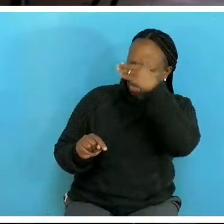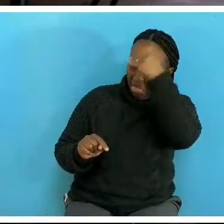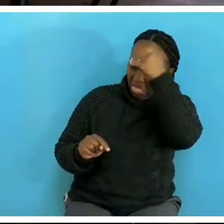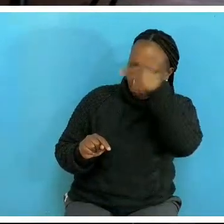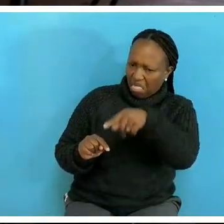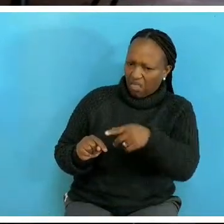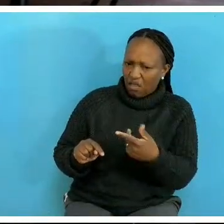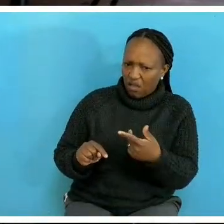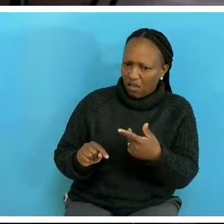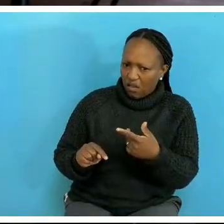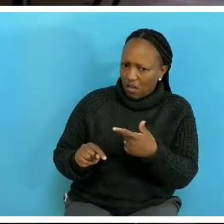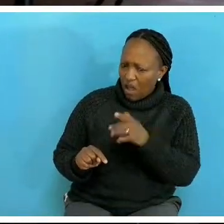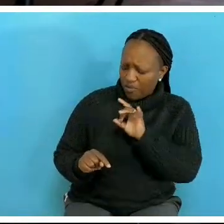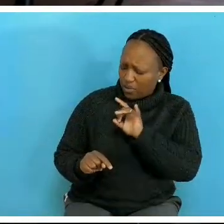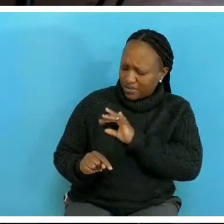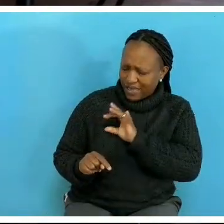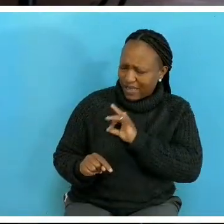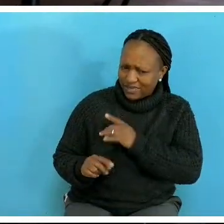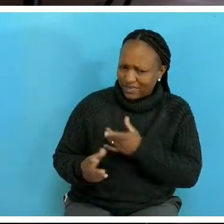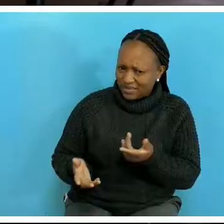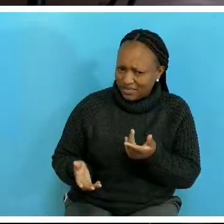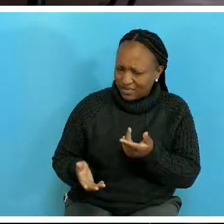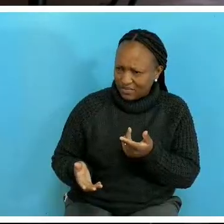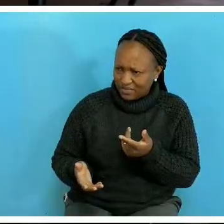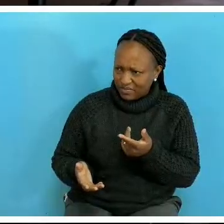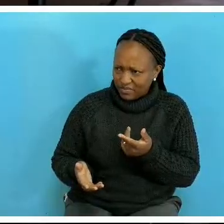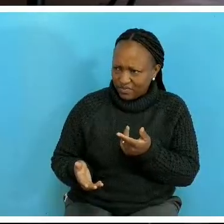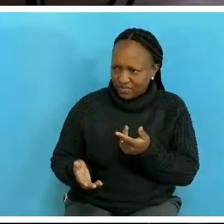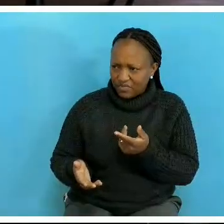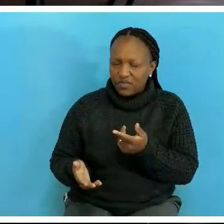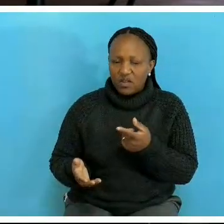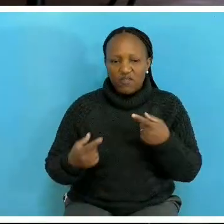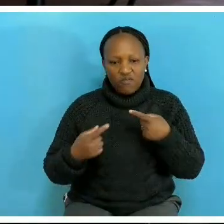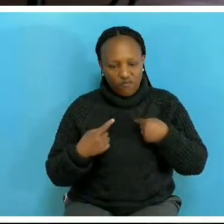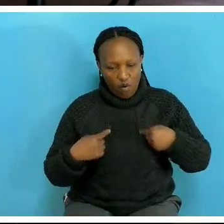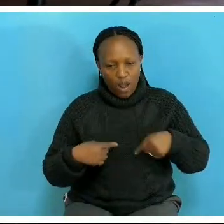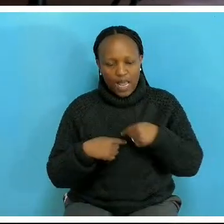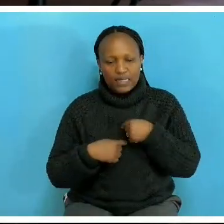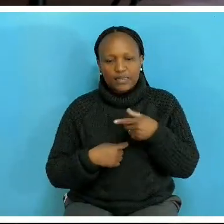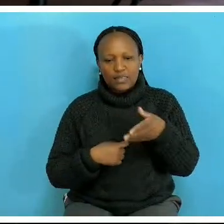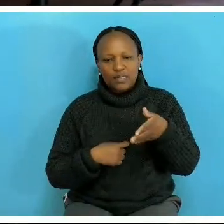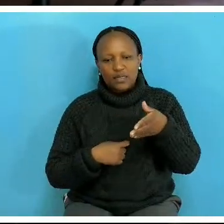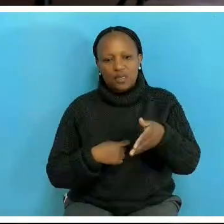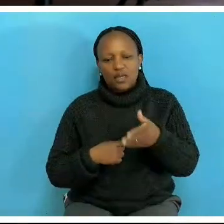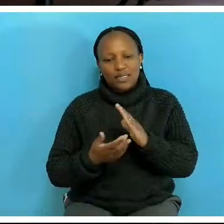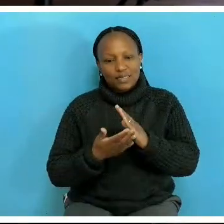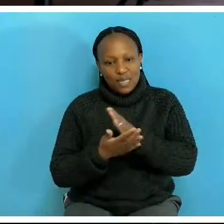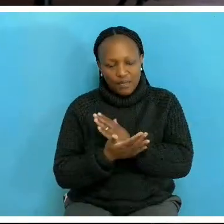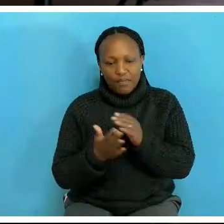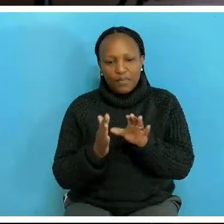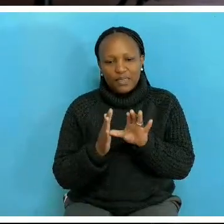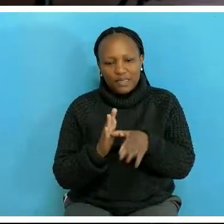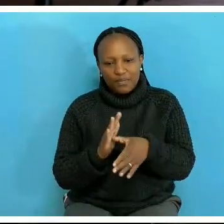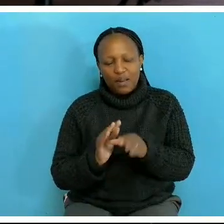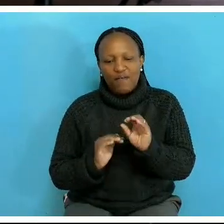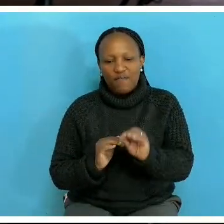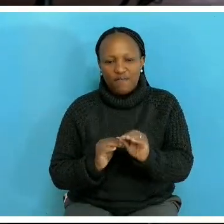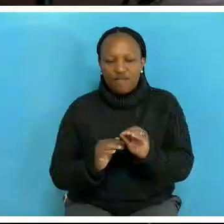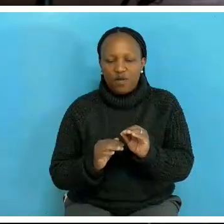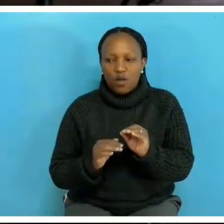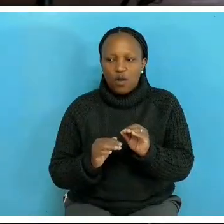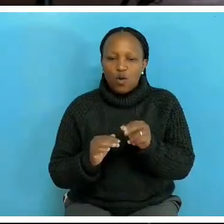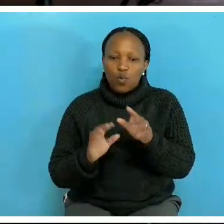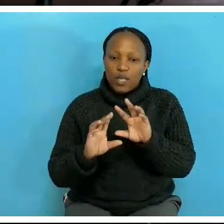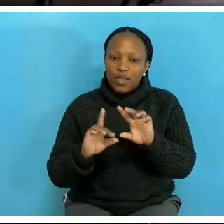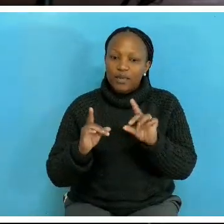scared to say it. For us, for us to be here today is because some of us are disabled. And when you go to the departments of